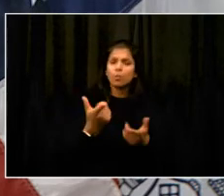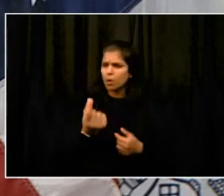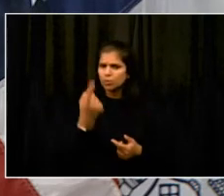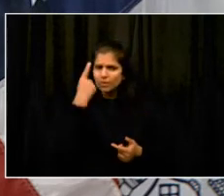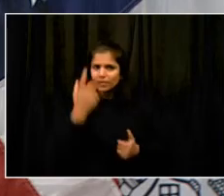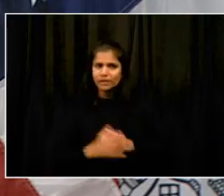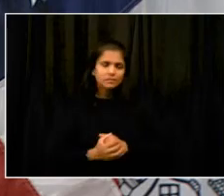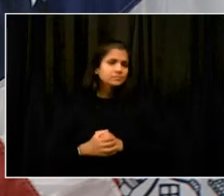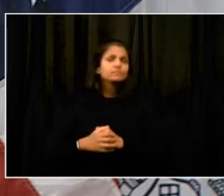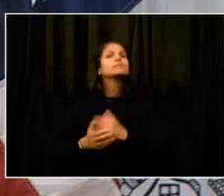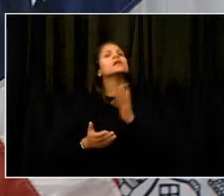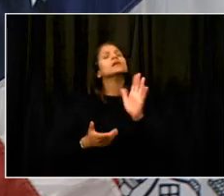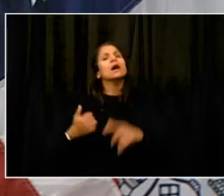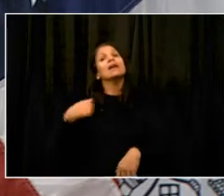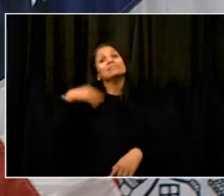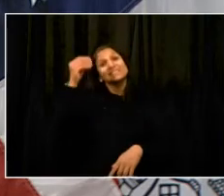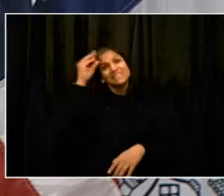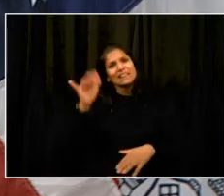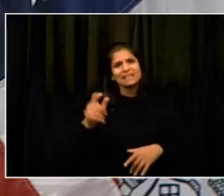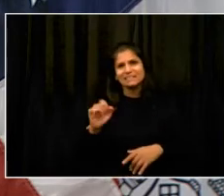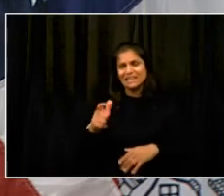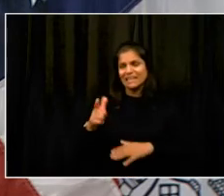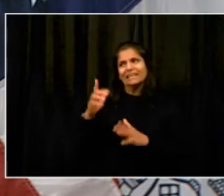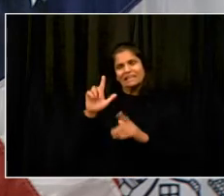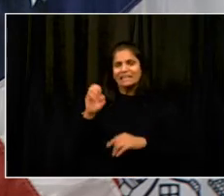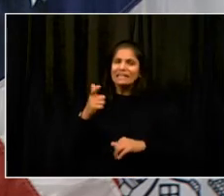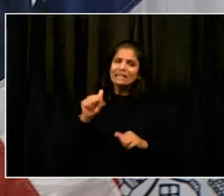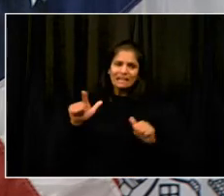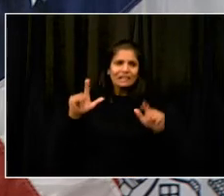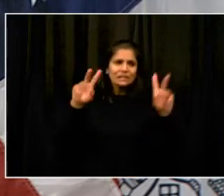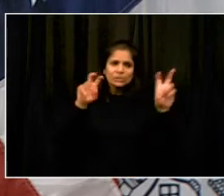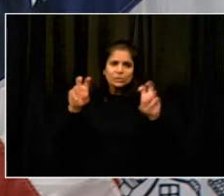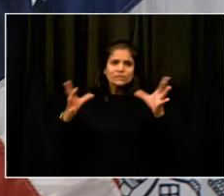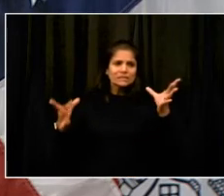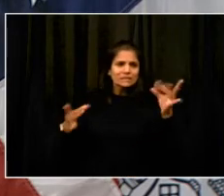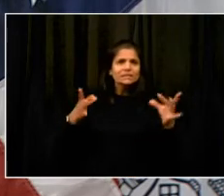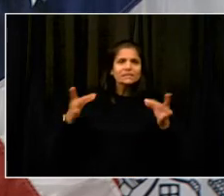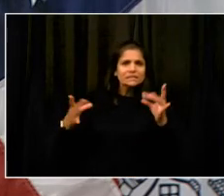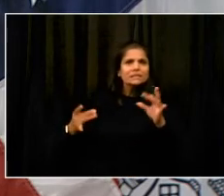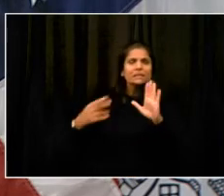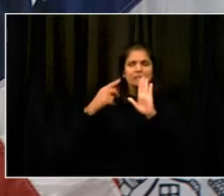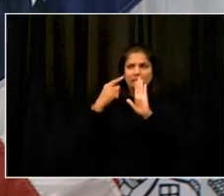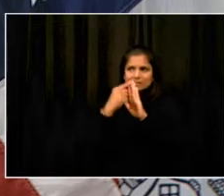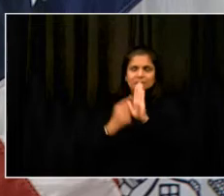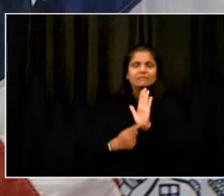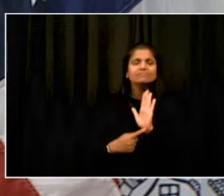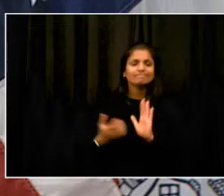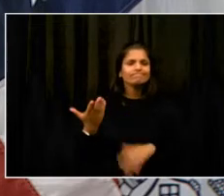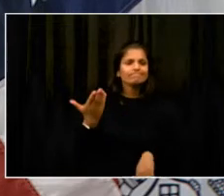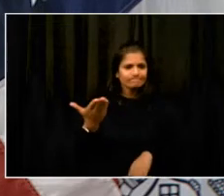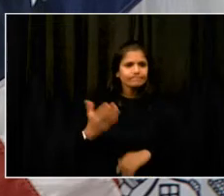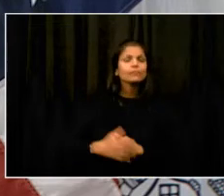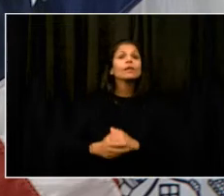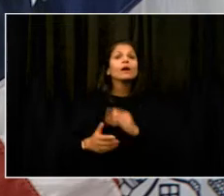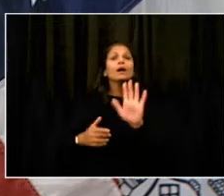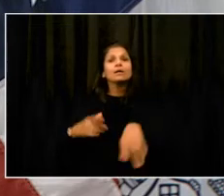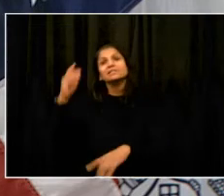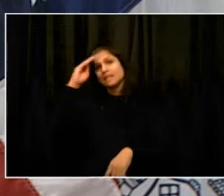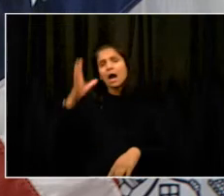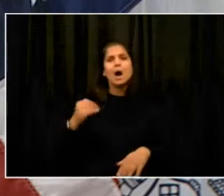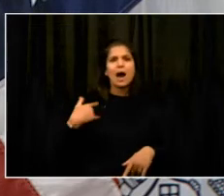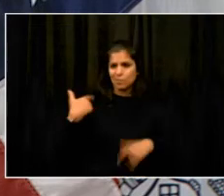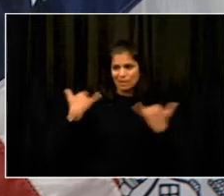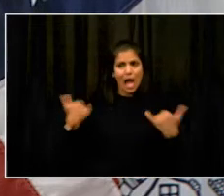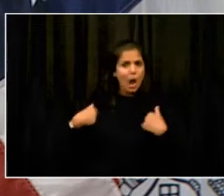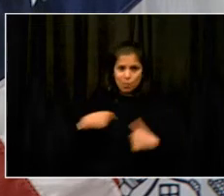shelter. We have gone before Thanksgiving comprehensively to every family. If they needed a